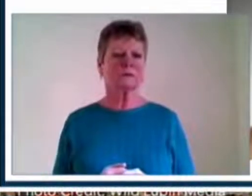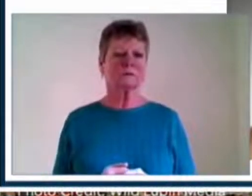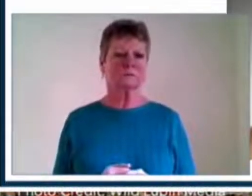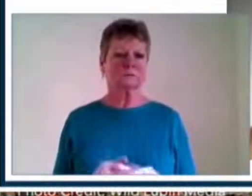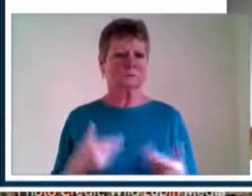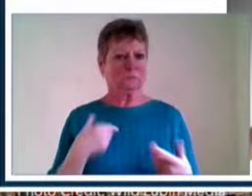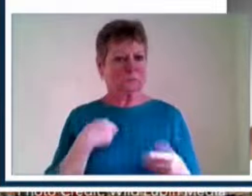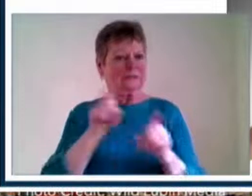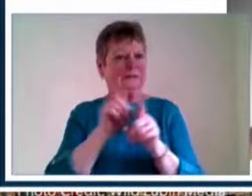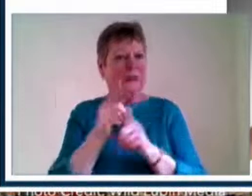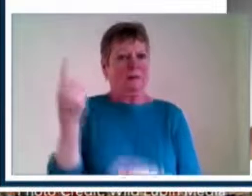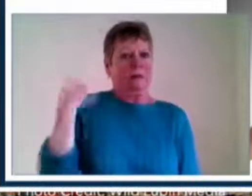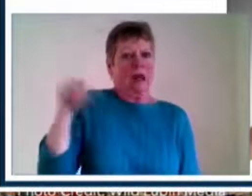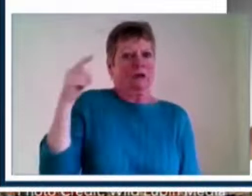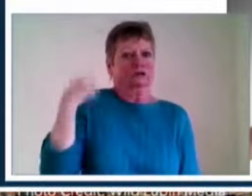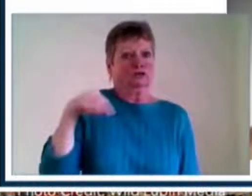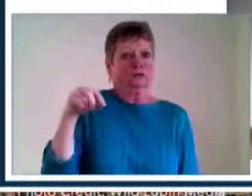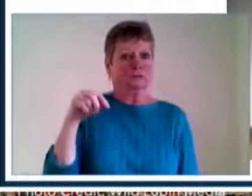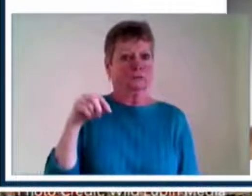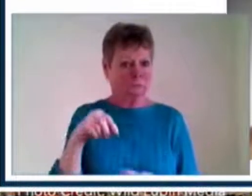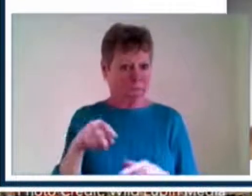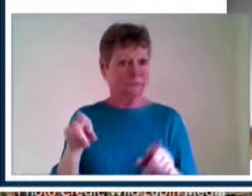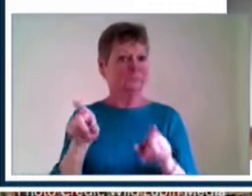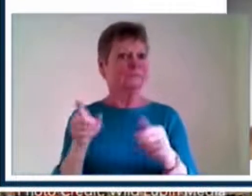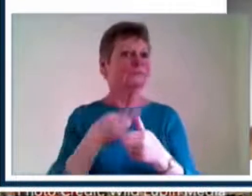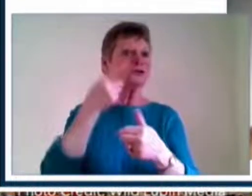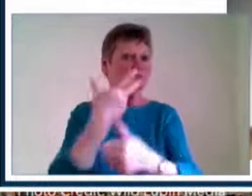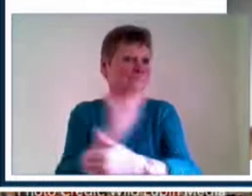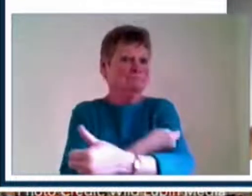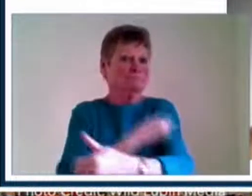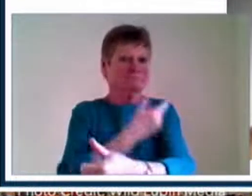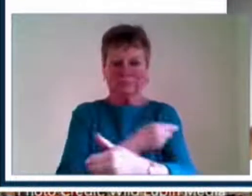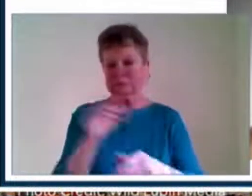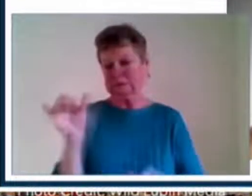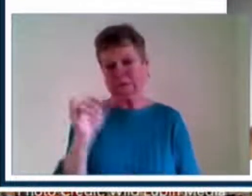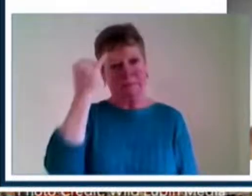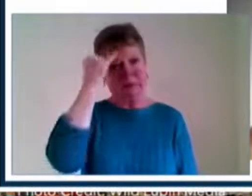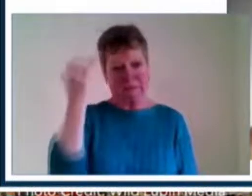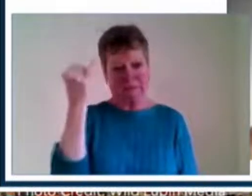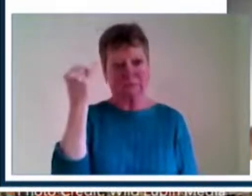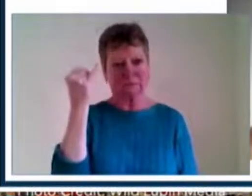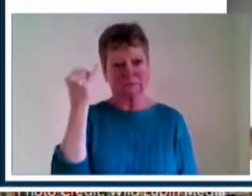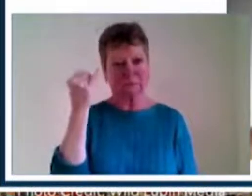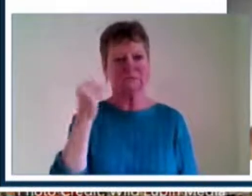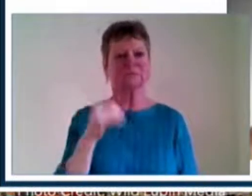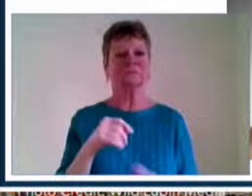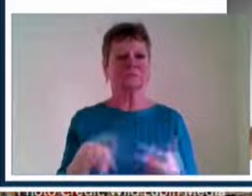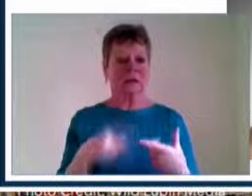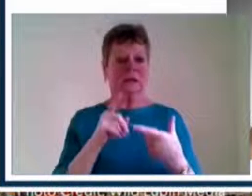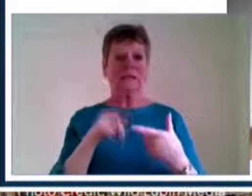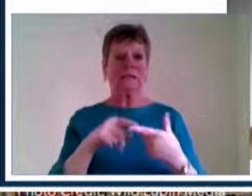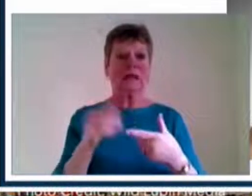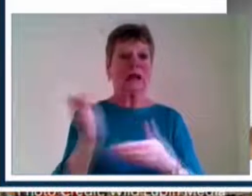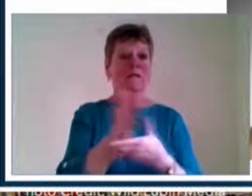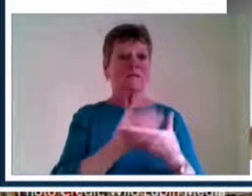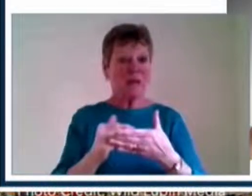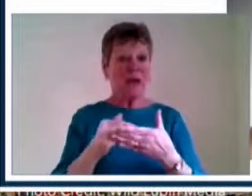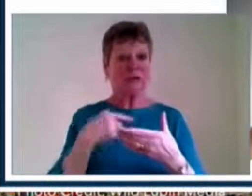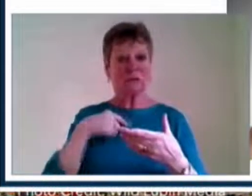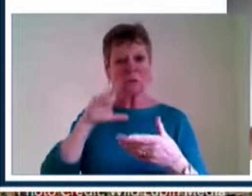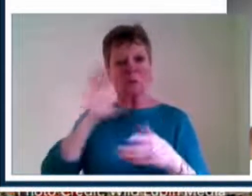what we did last year in the first round of our vaccine program. And for that second phase, those targeted approaches will